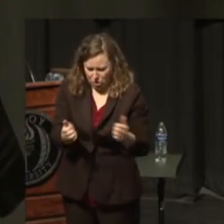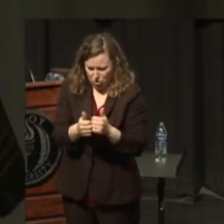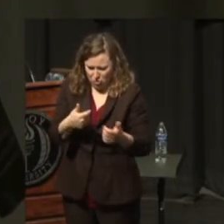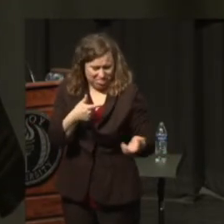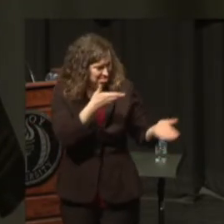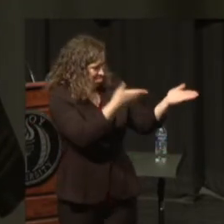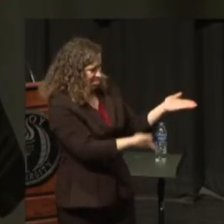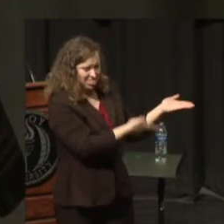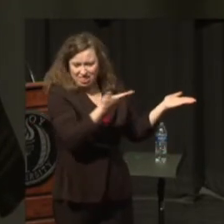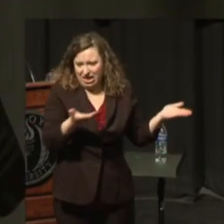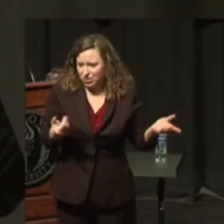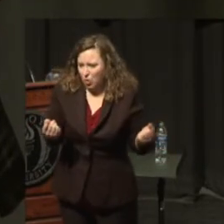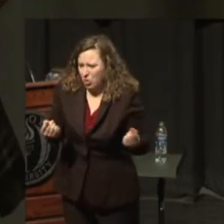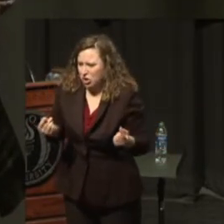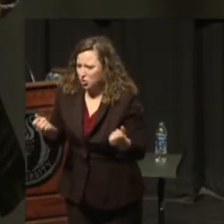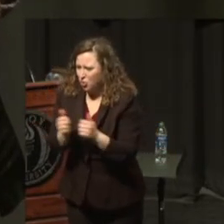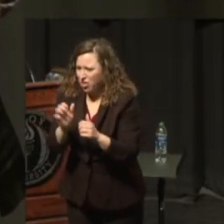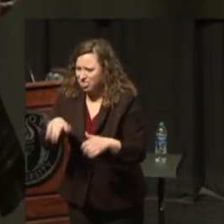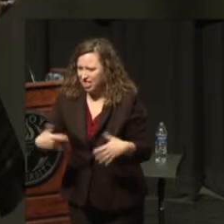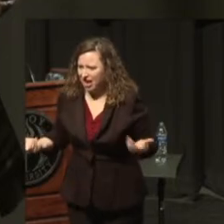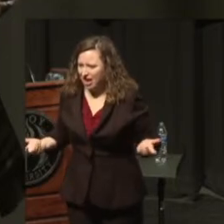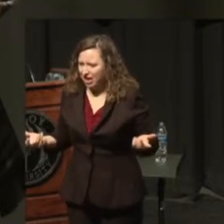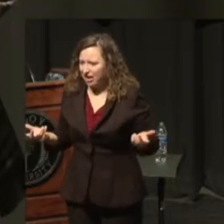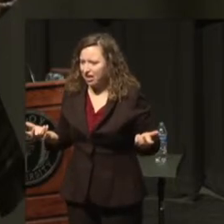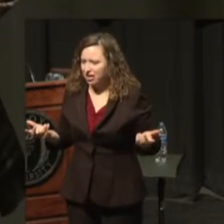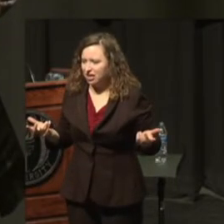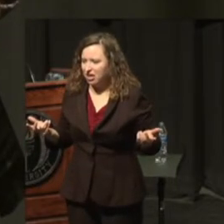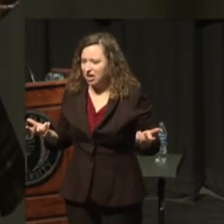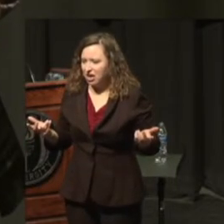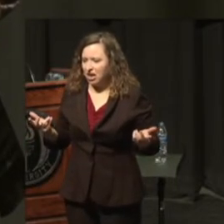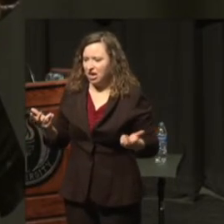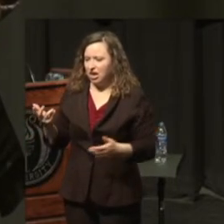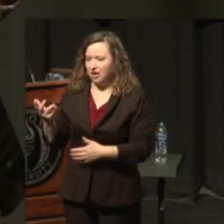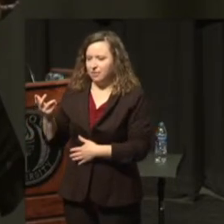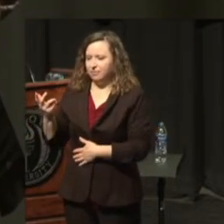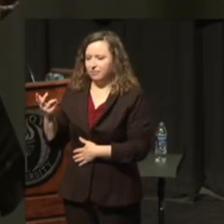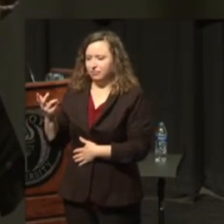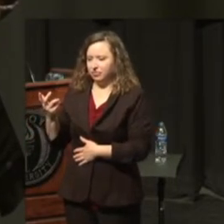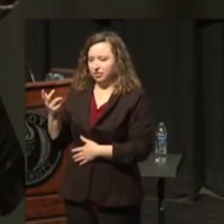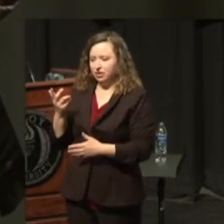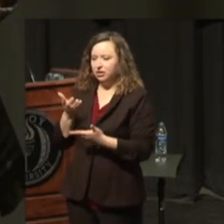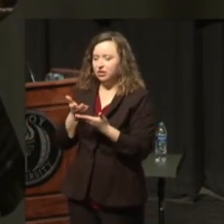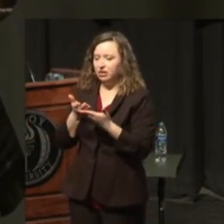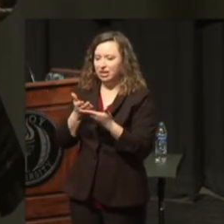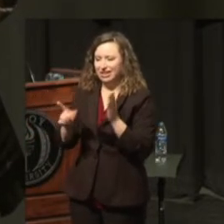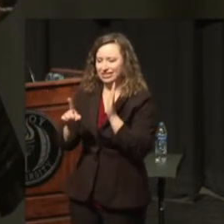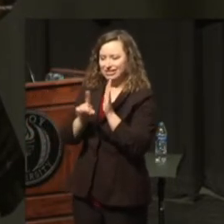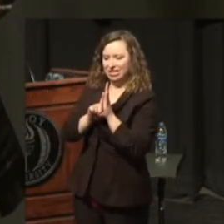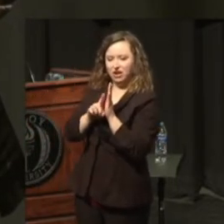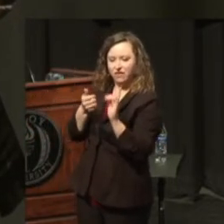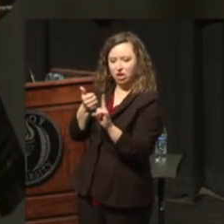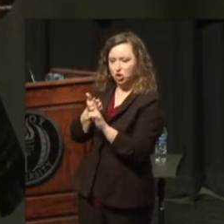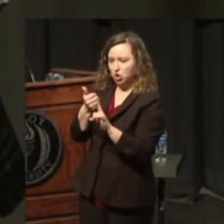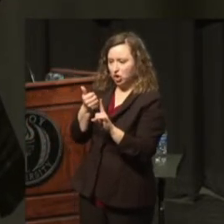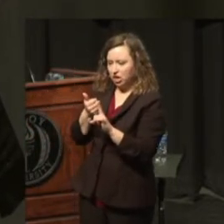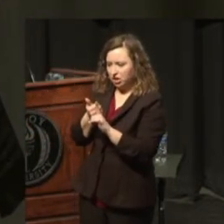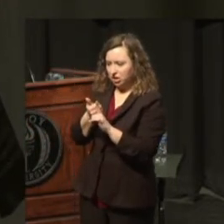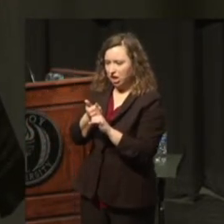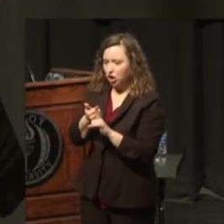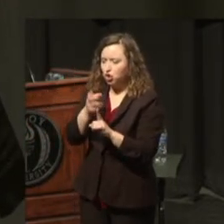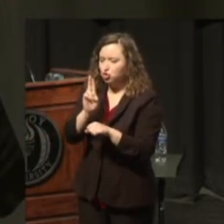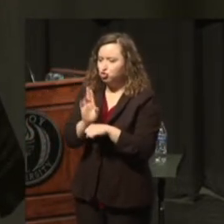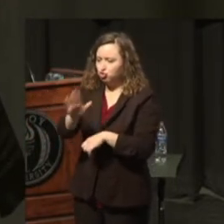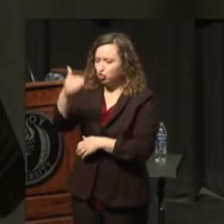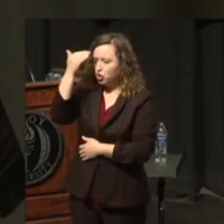do? He used what he had. I'd say he used what he got. He used his knowledge. He used his